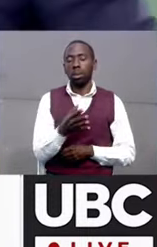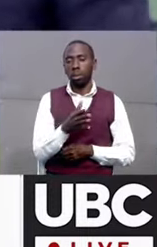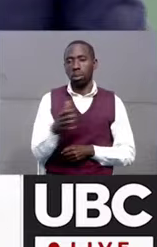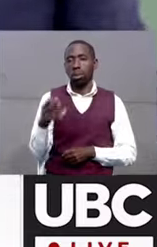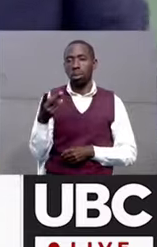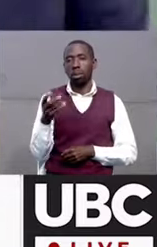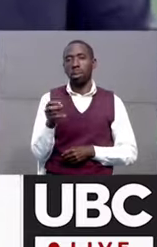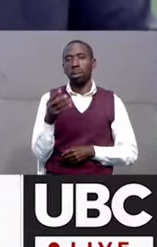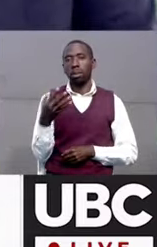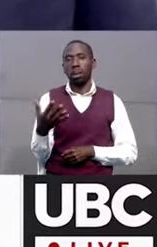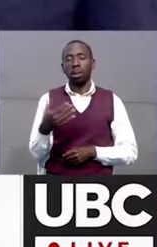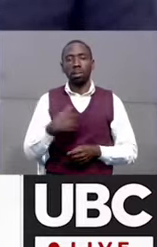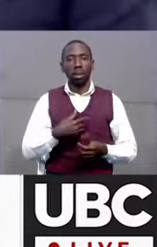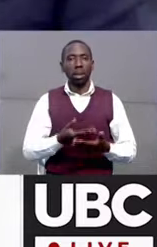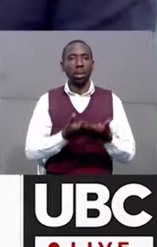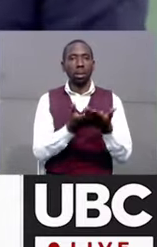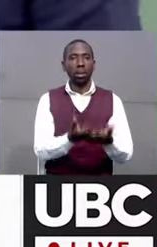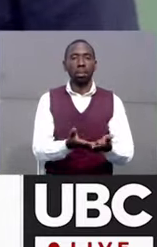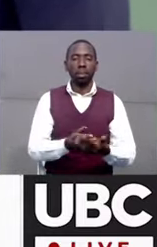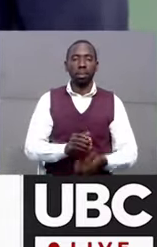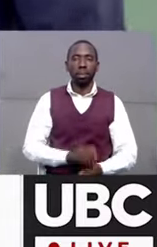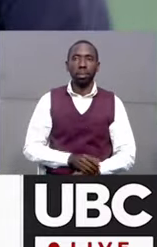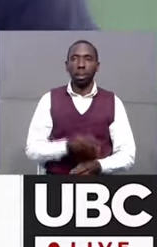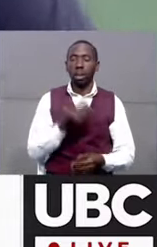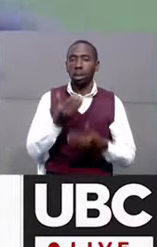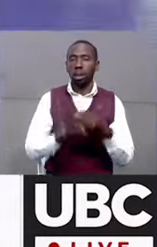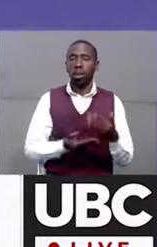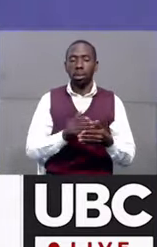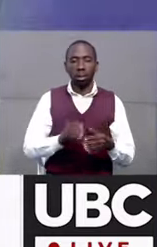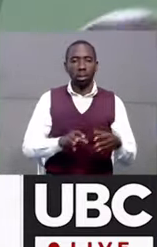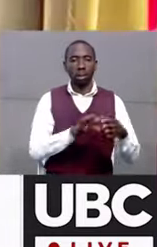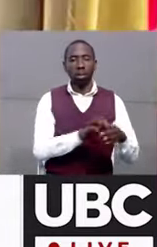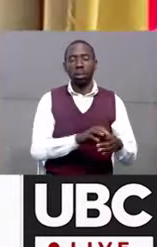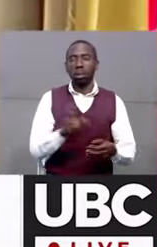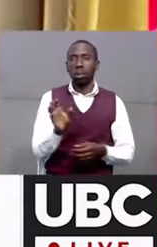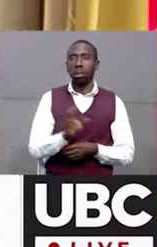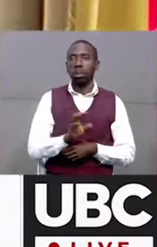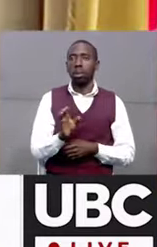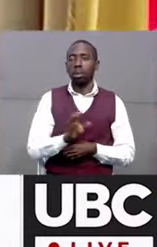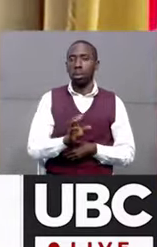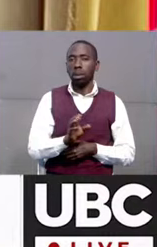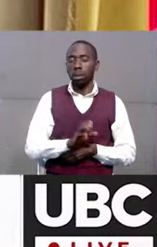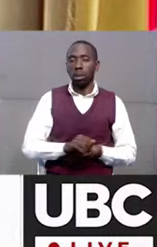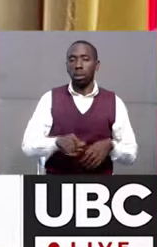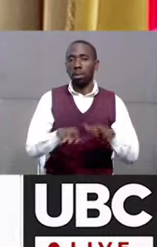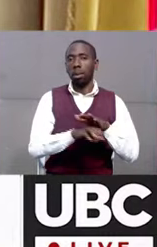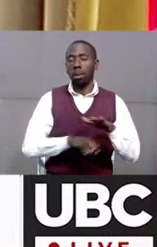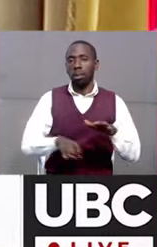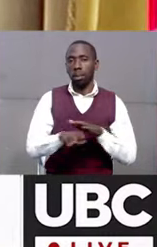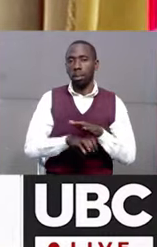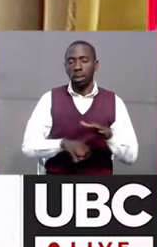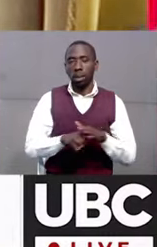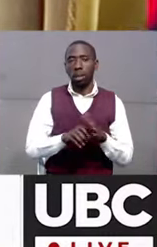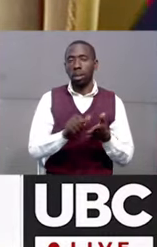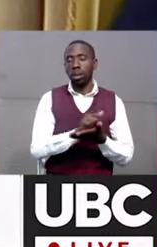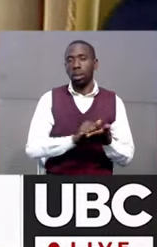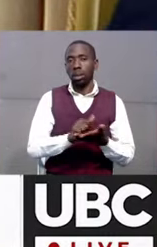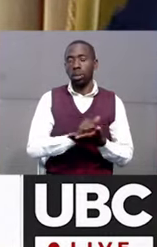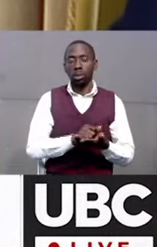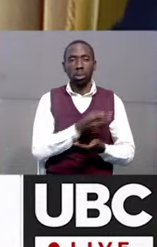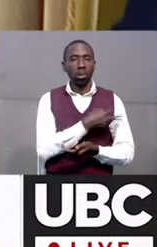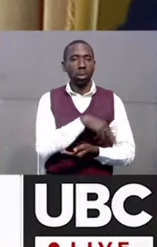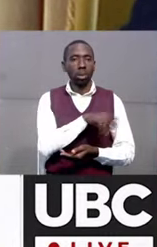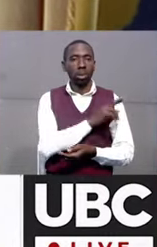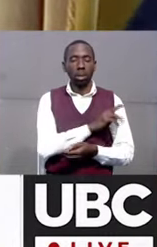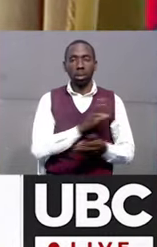2024-25. I beg to lay. Thank you. Refer to the Committee of Environment and Natural Resources, pursuant